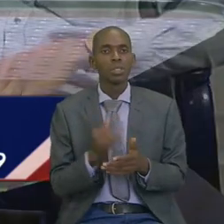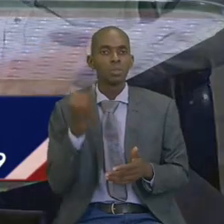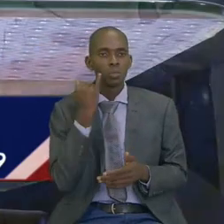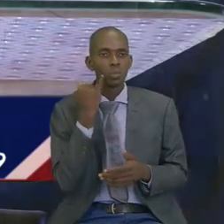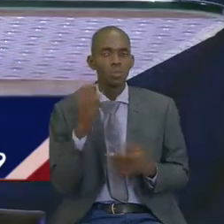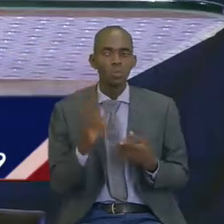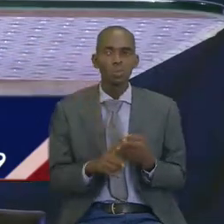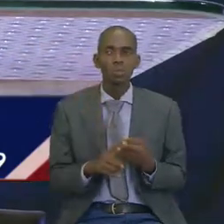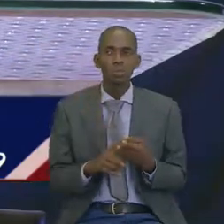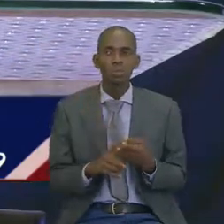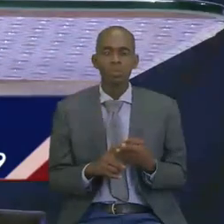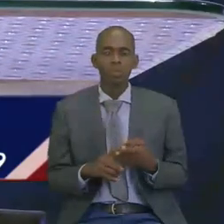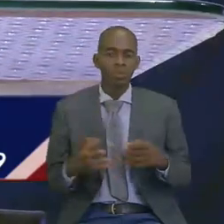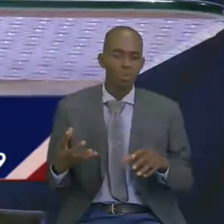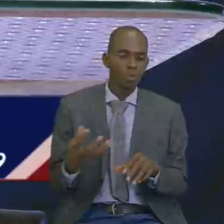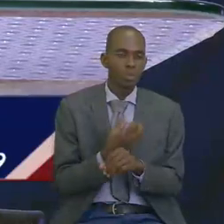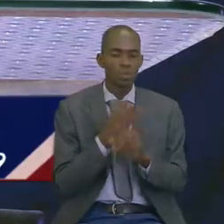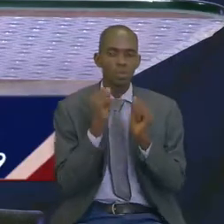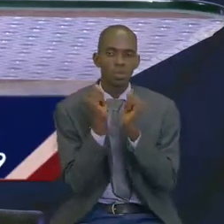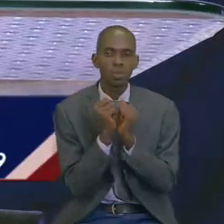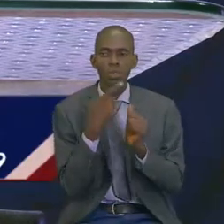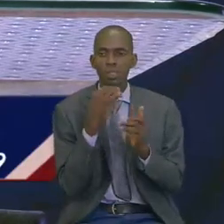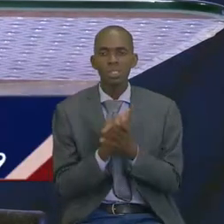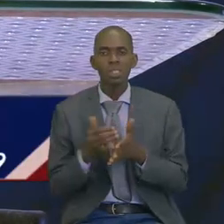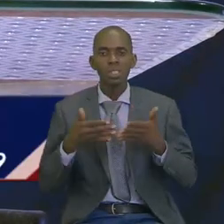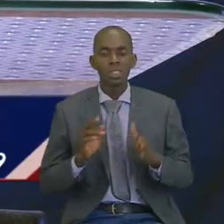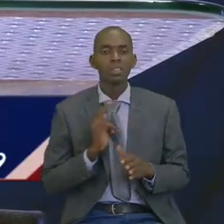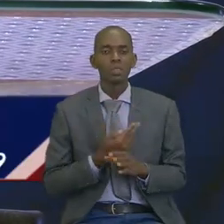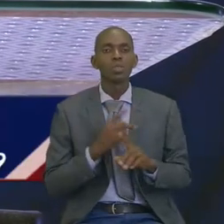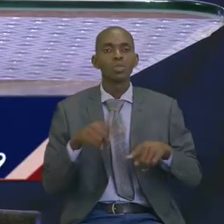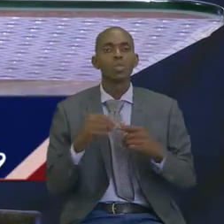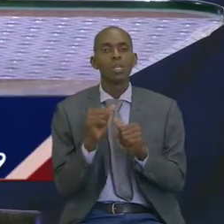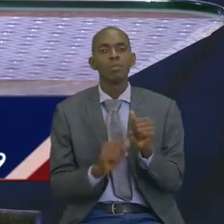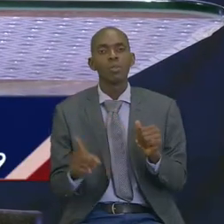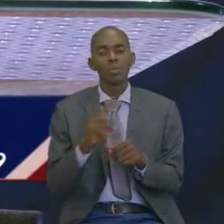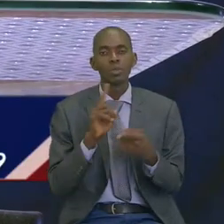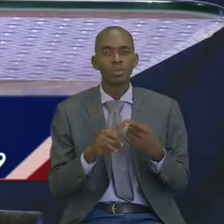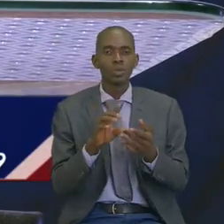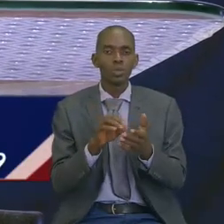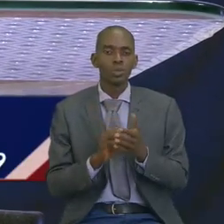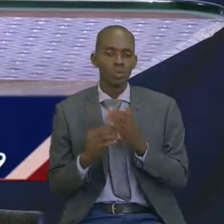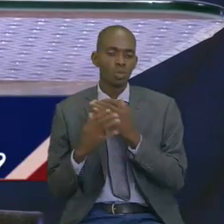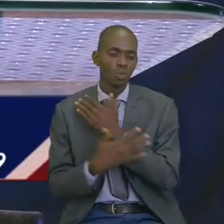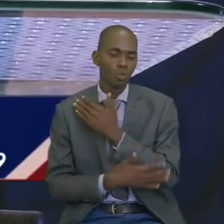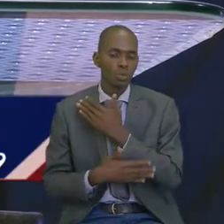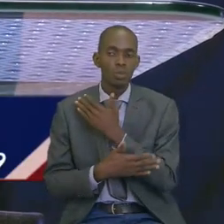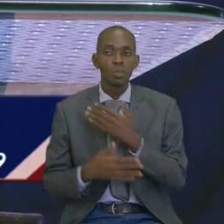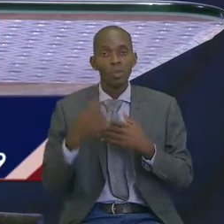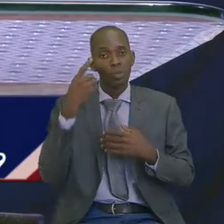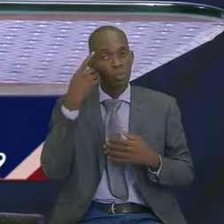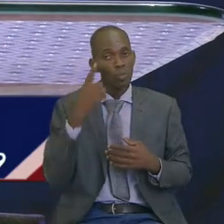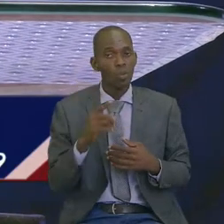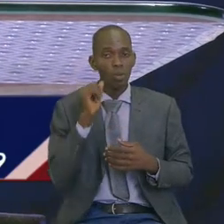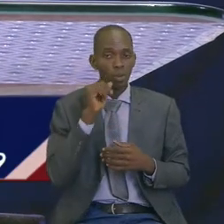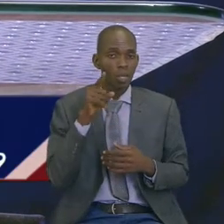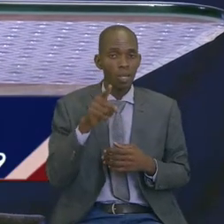the people they took captive, it says, let us go, everyone to his own country, for her